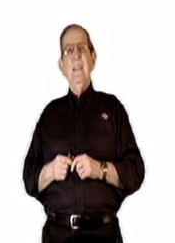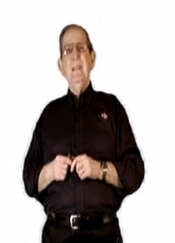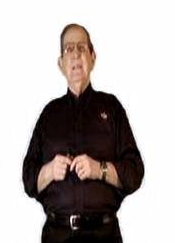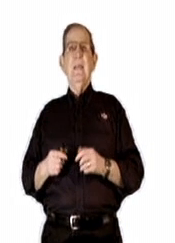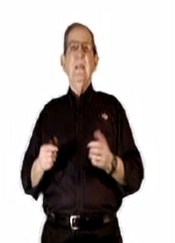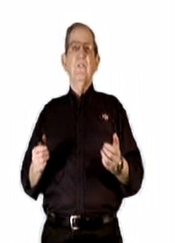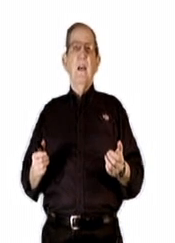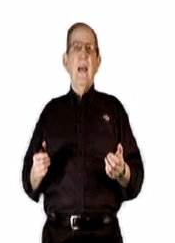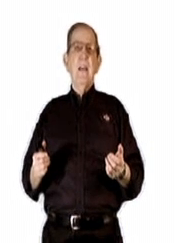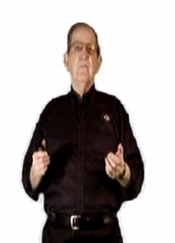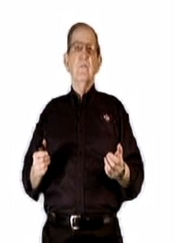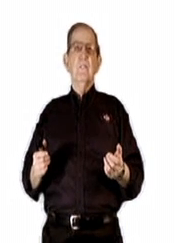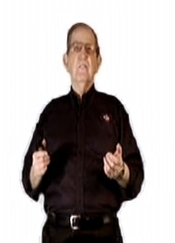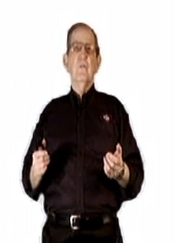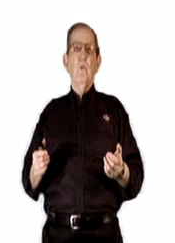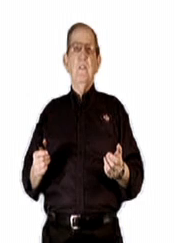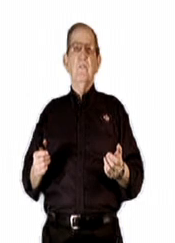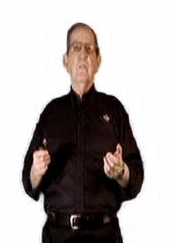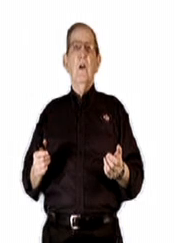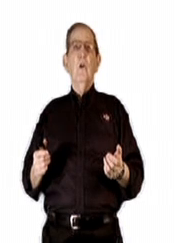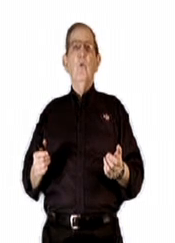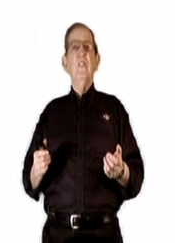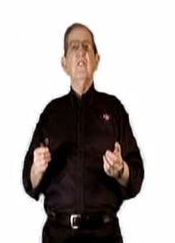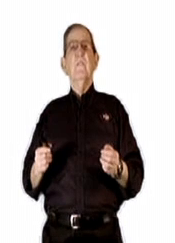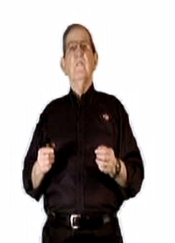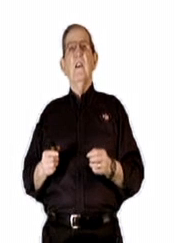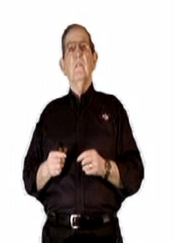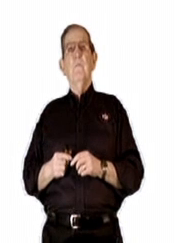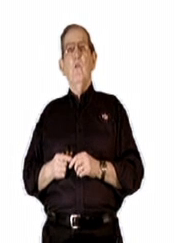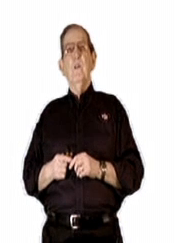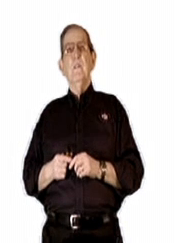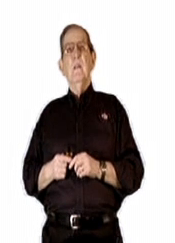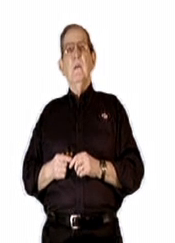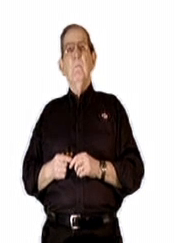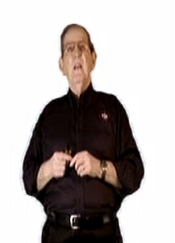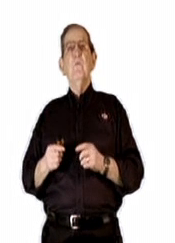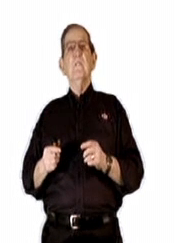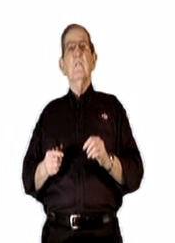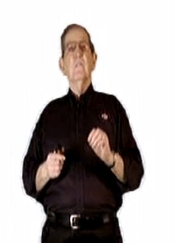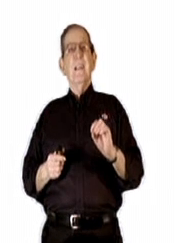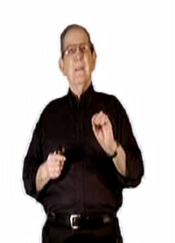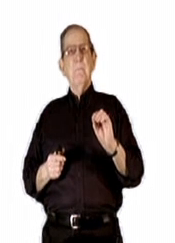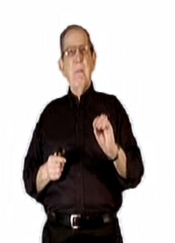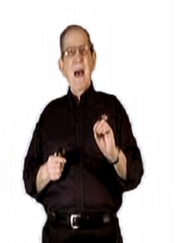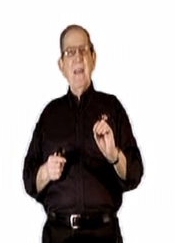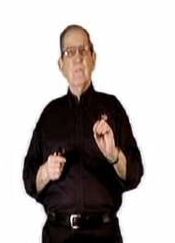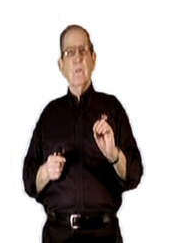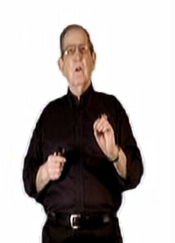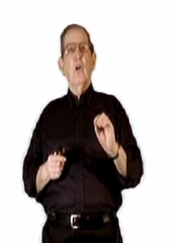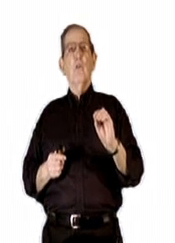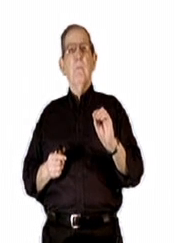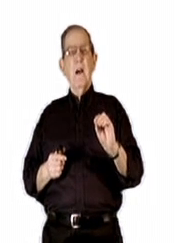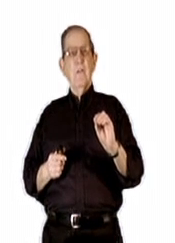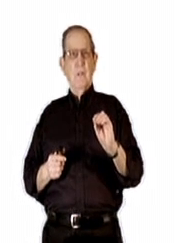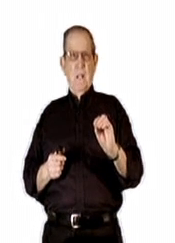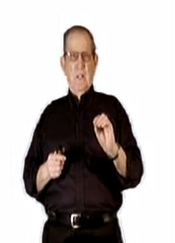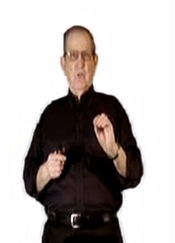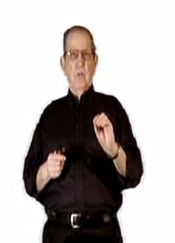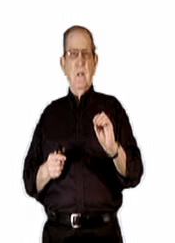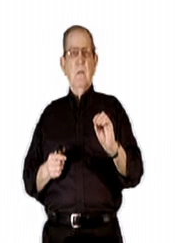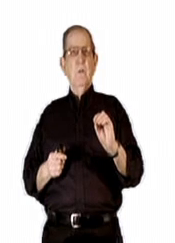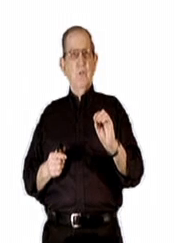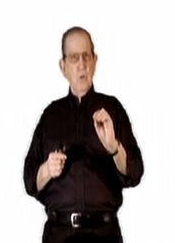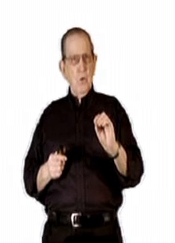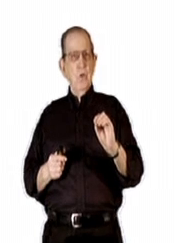It indicates a hazard situation which, if not avoided, may result in minor or moderate